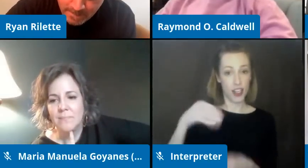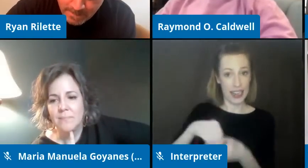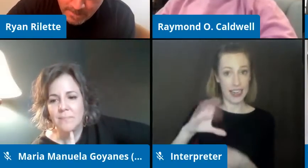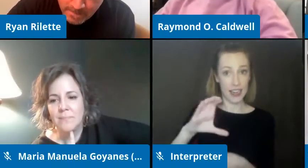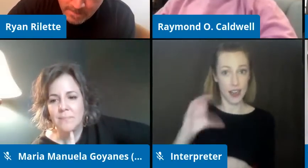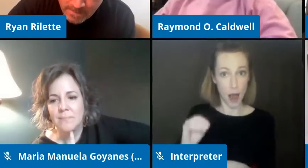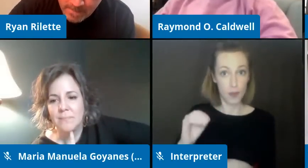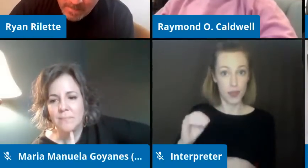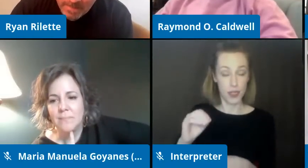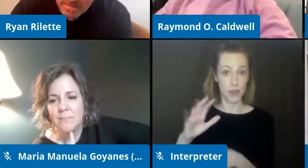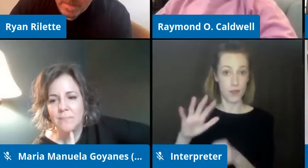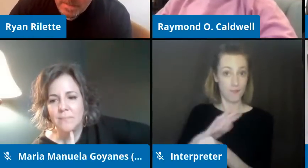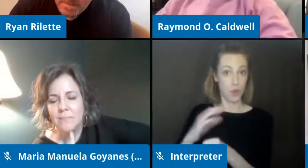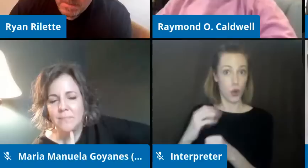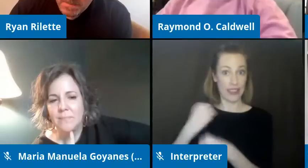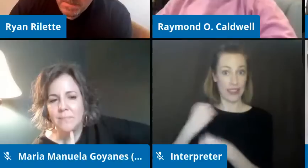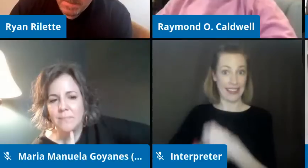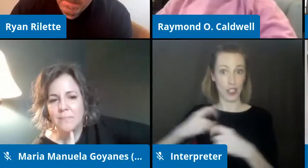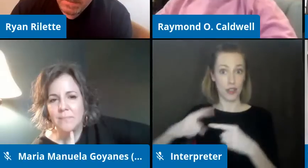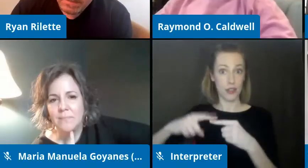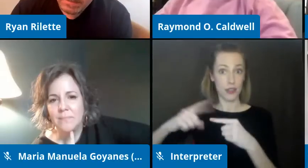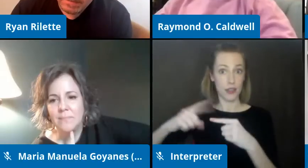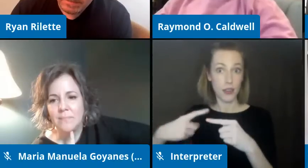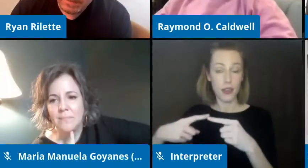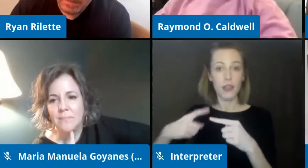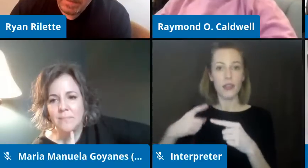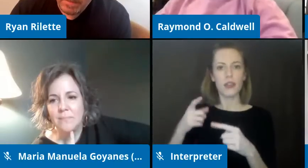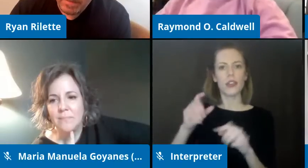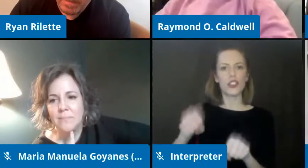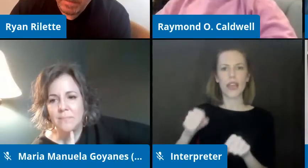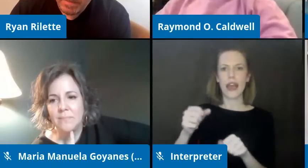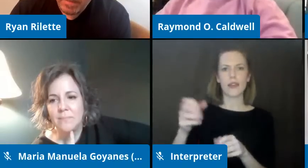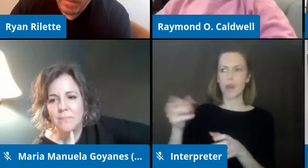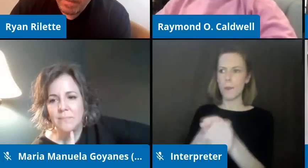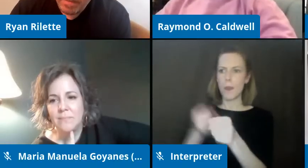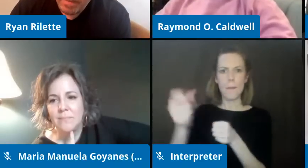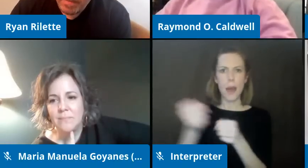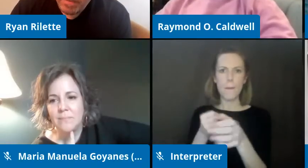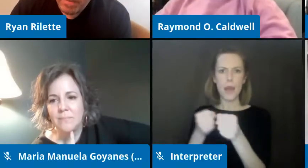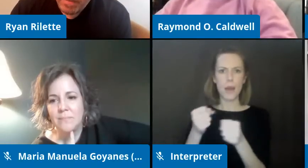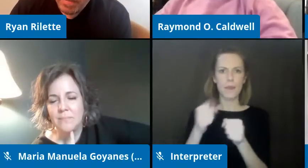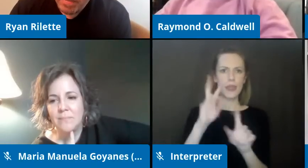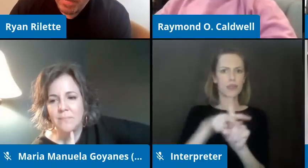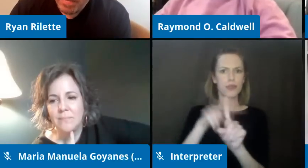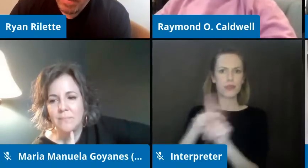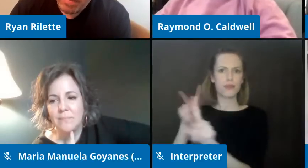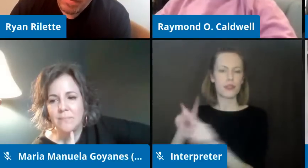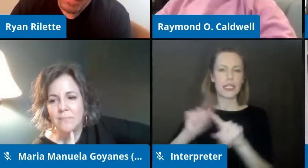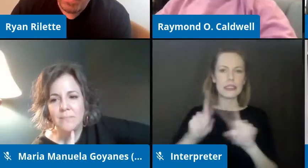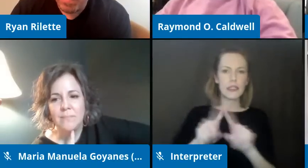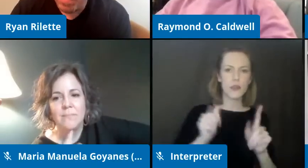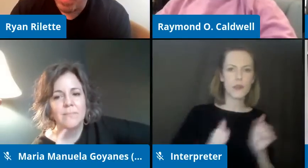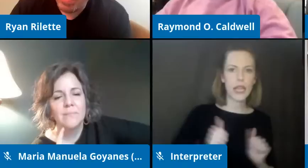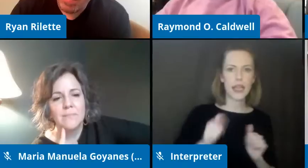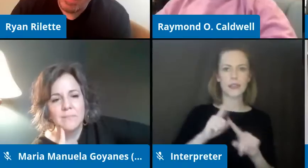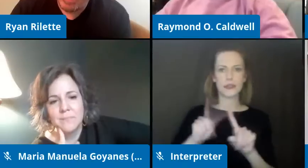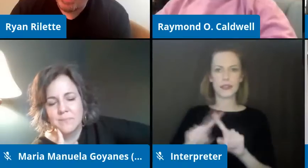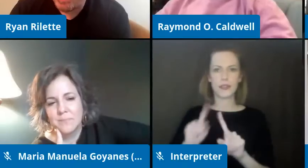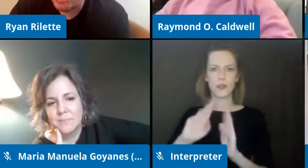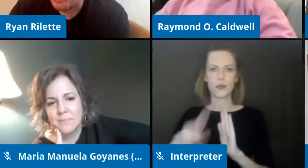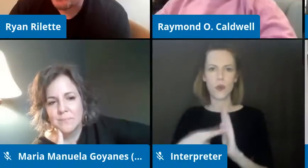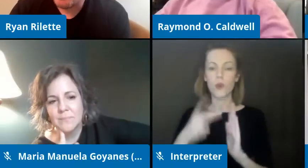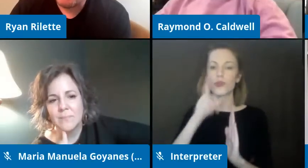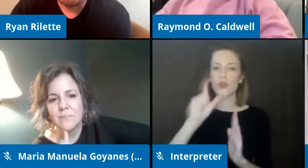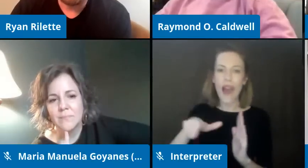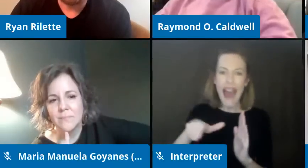marshaled to do anything on the turn of a dime or much more quickly because you don't have to go out and cast or worry about their availability to do